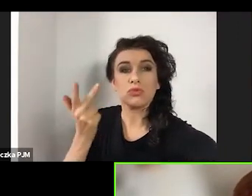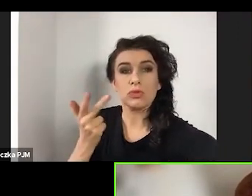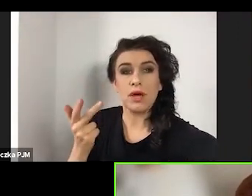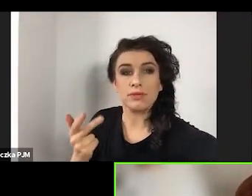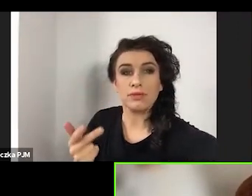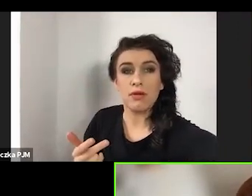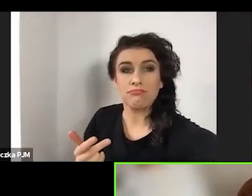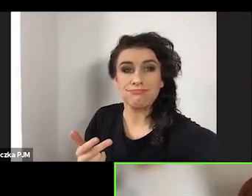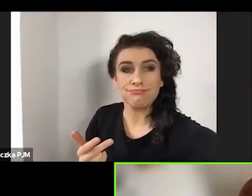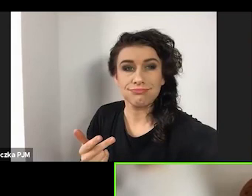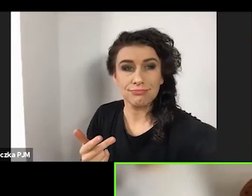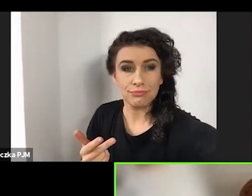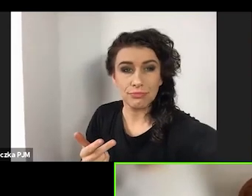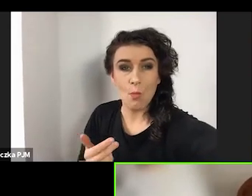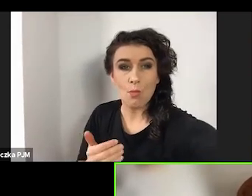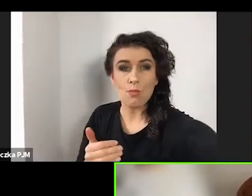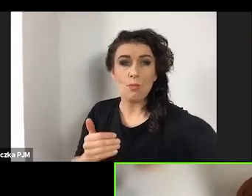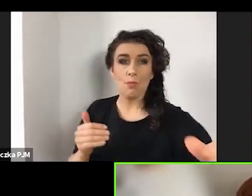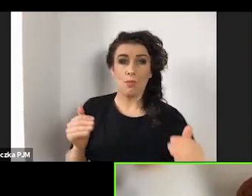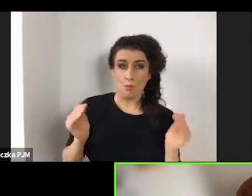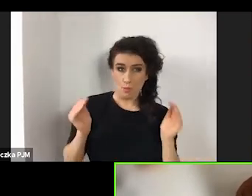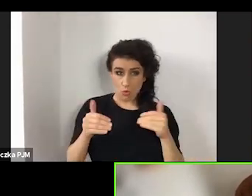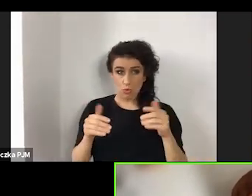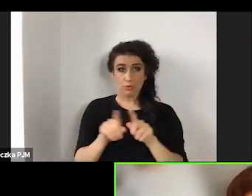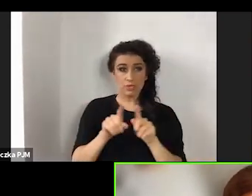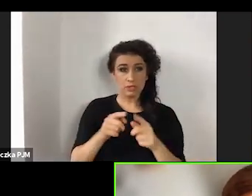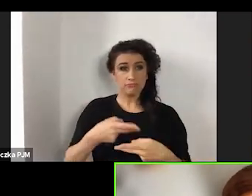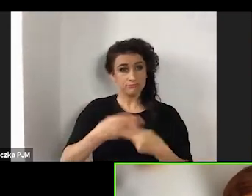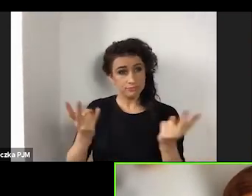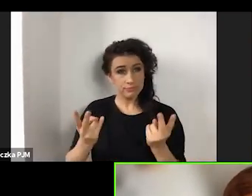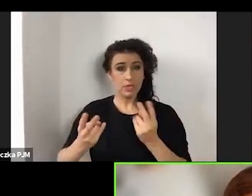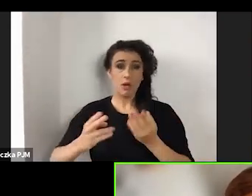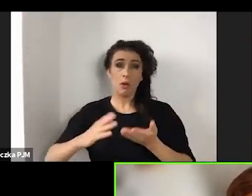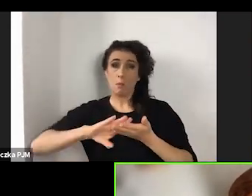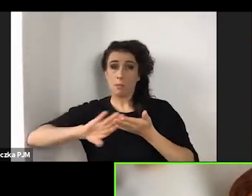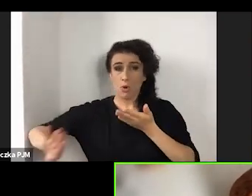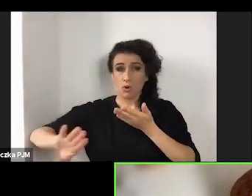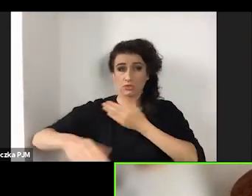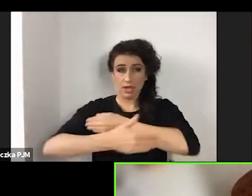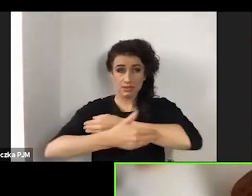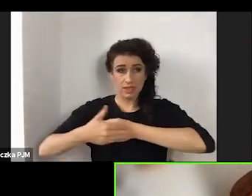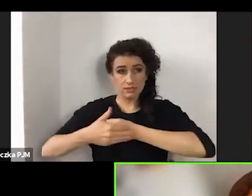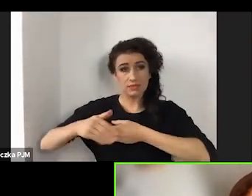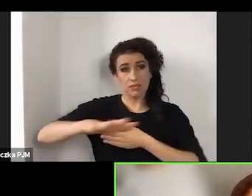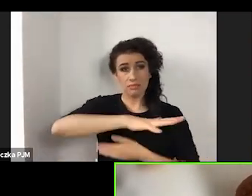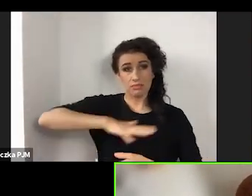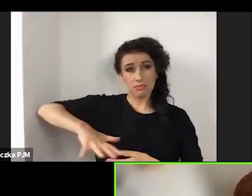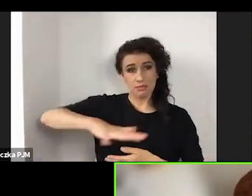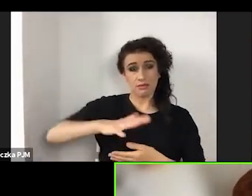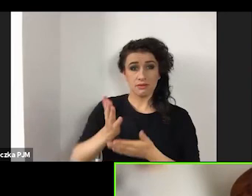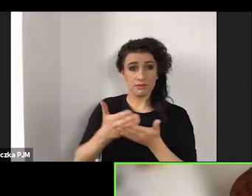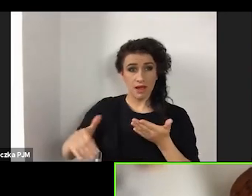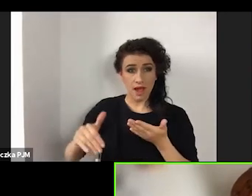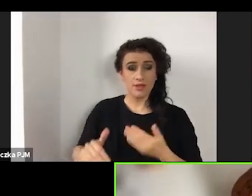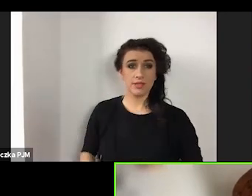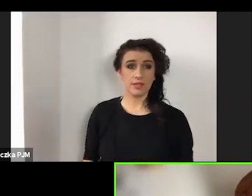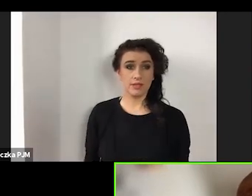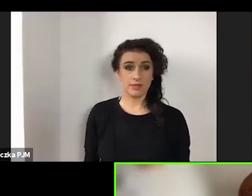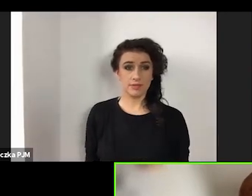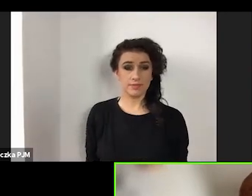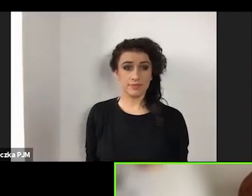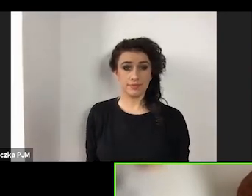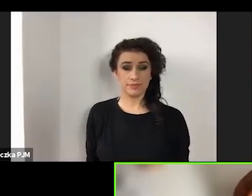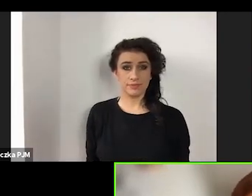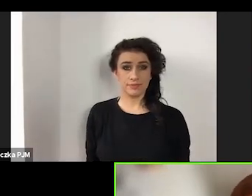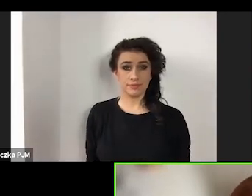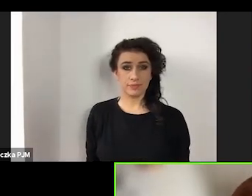achieve 0 femicides in Cochabamba, our region where we are based on, in the next 3 years. That's